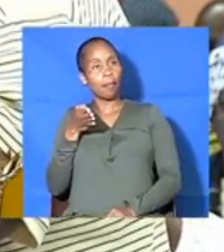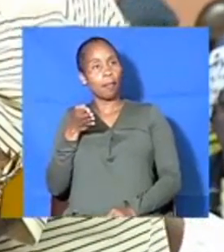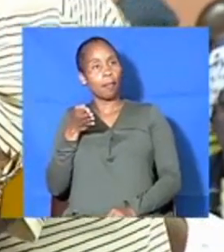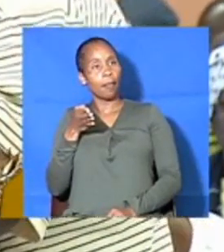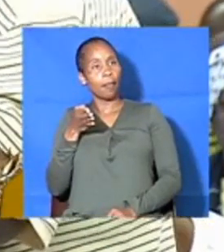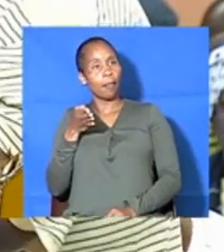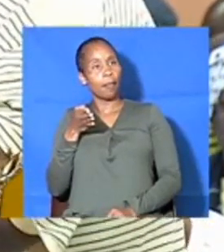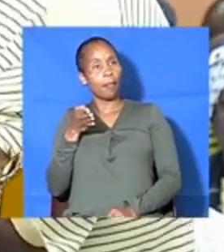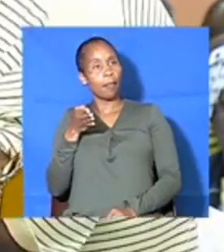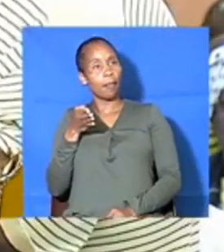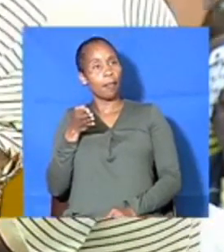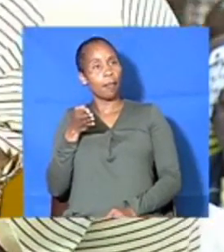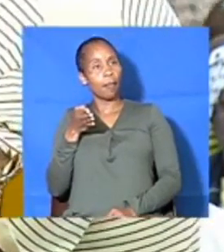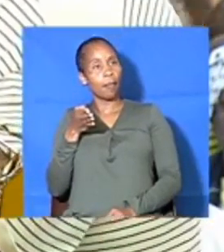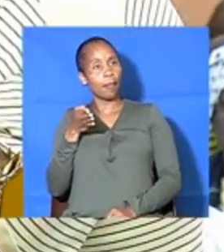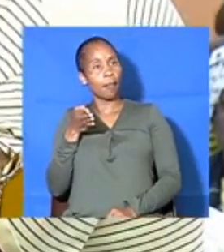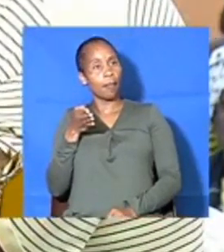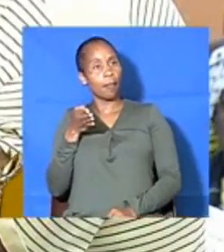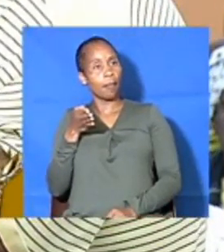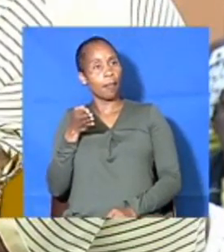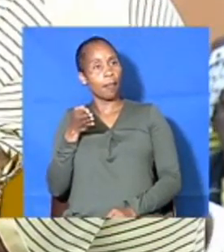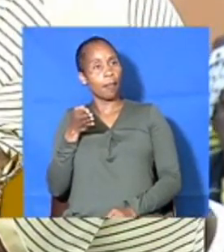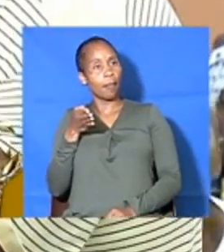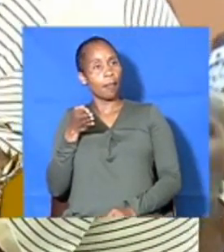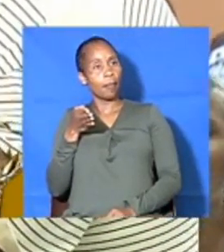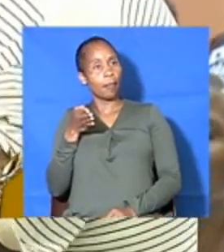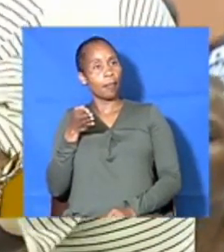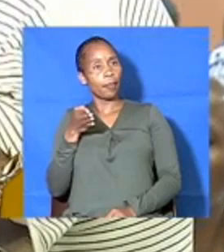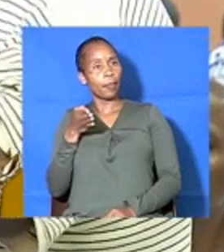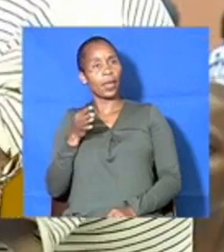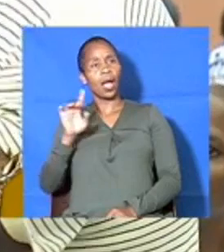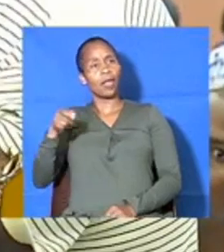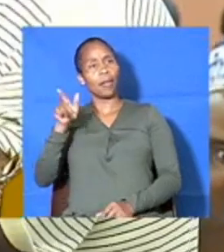just check so that we are able to regulate the